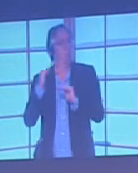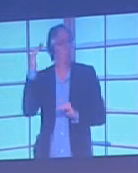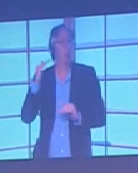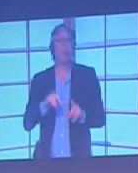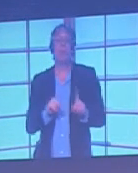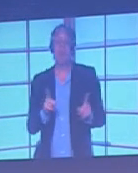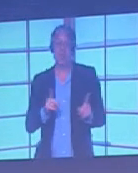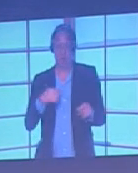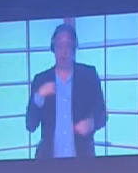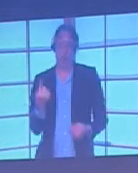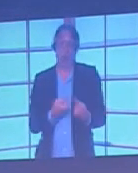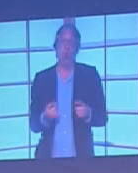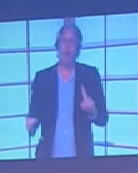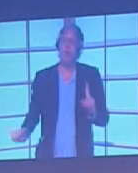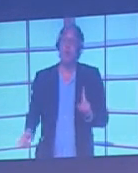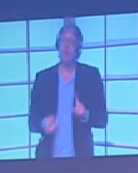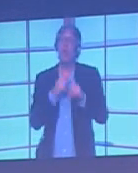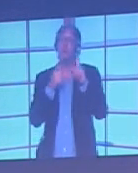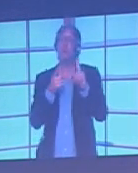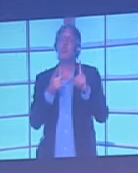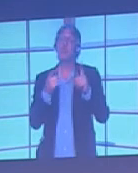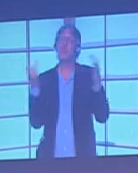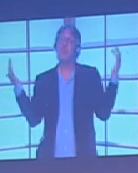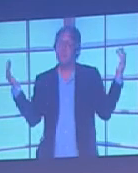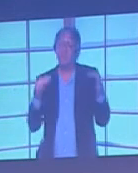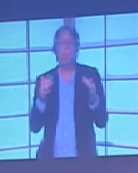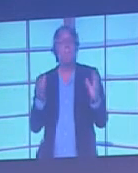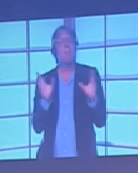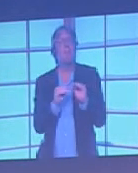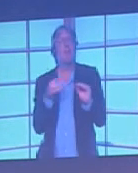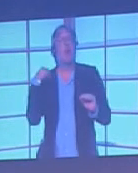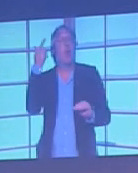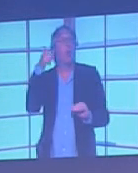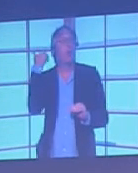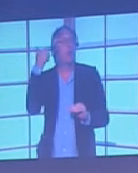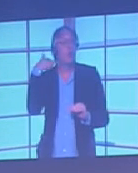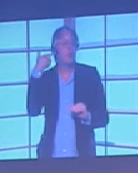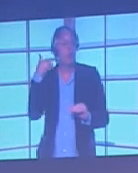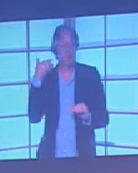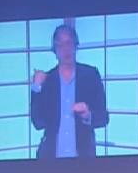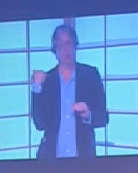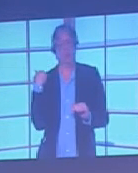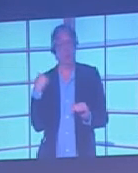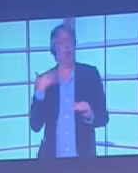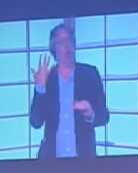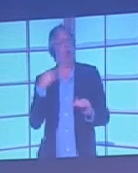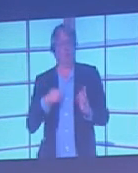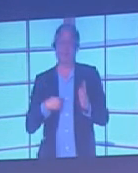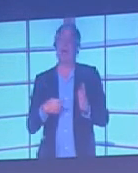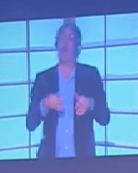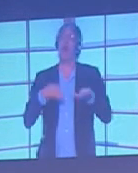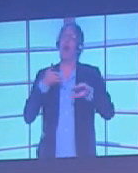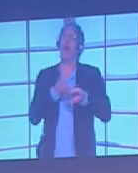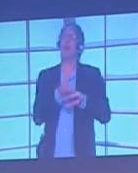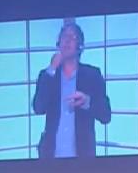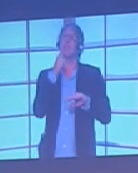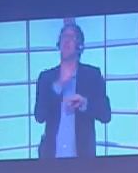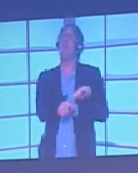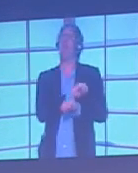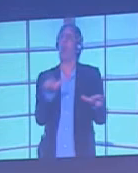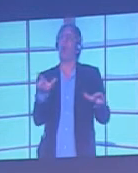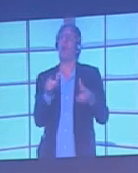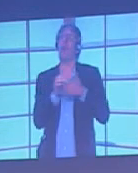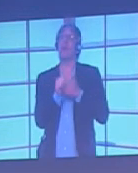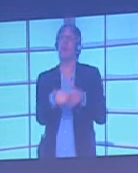first conference in London, we talked about and launched the new Access for All guide. This is the guide